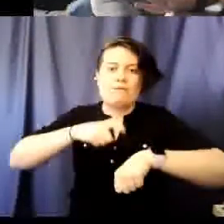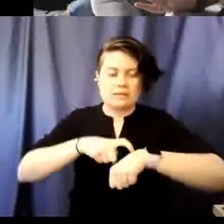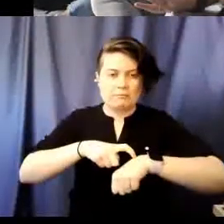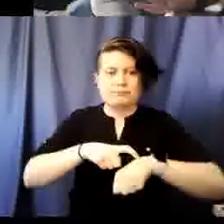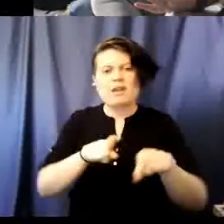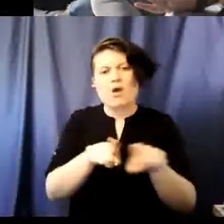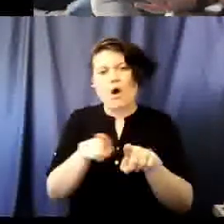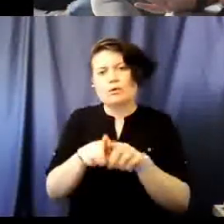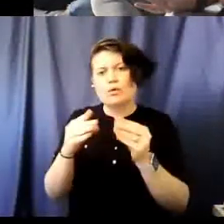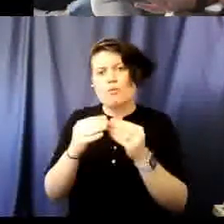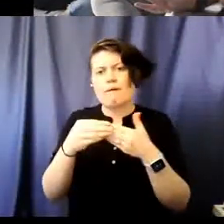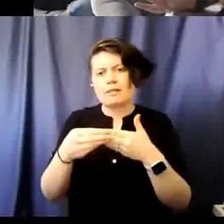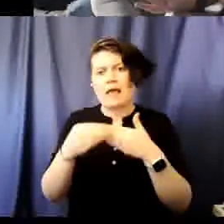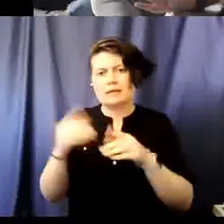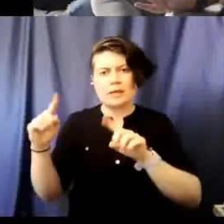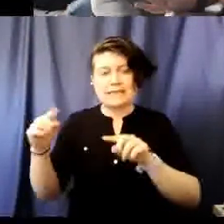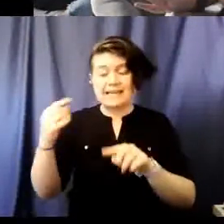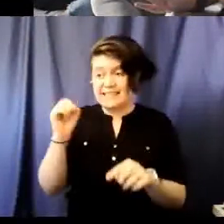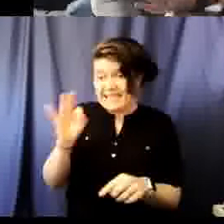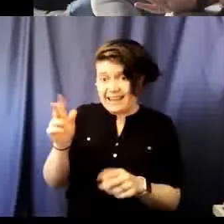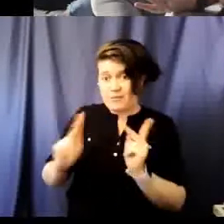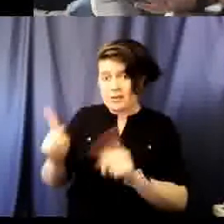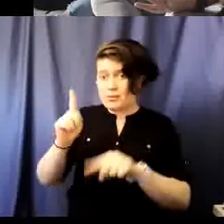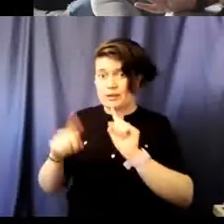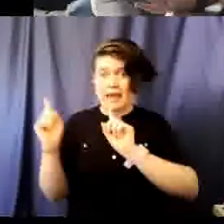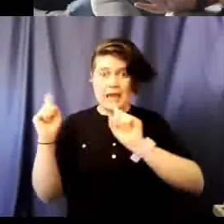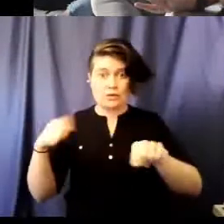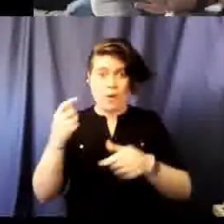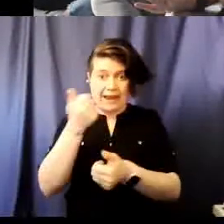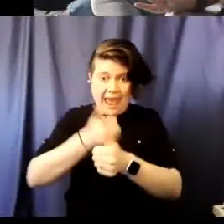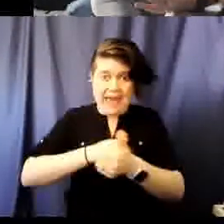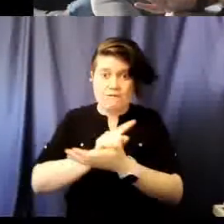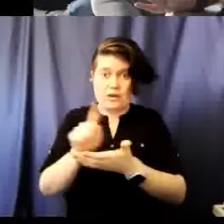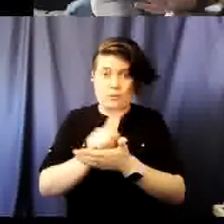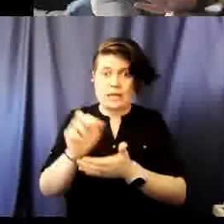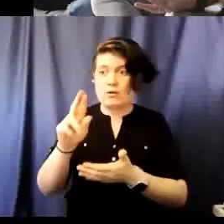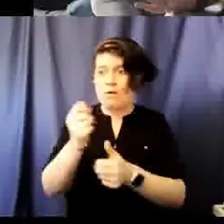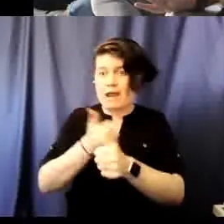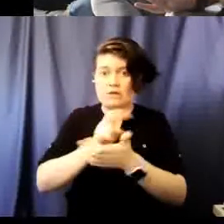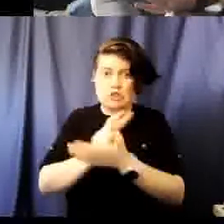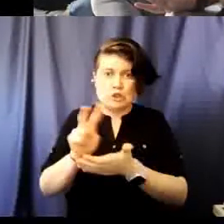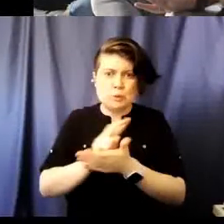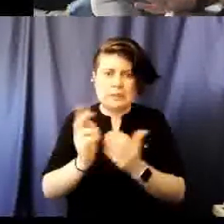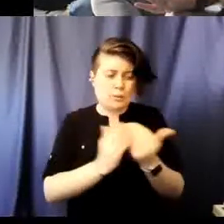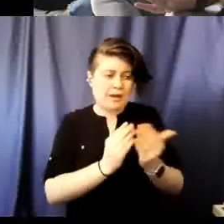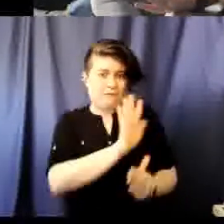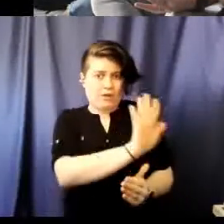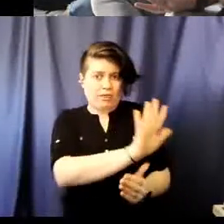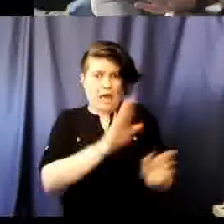attendance options for people who can't make it to every week or every other week or whatever